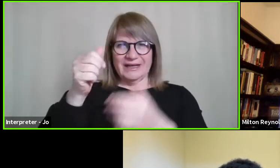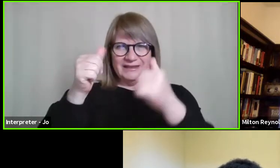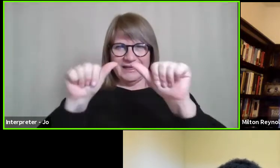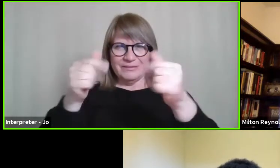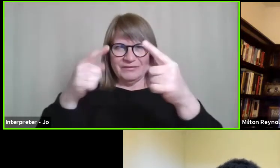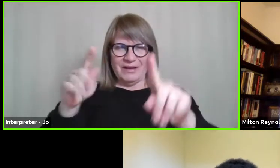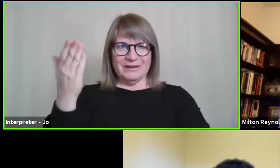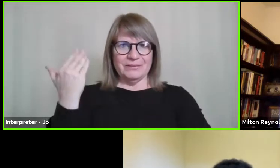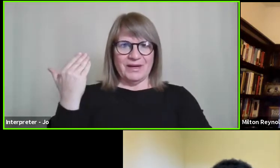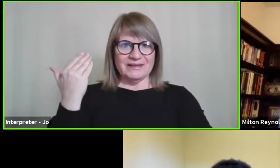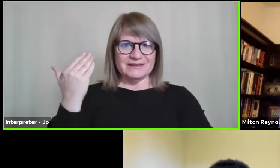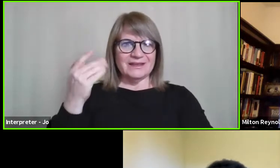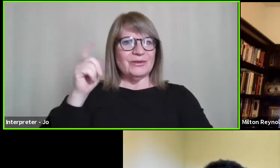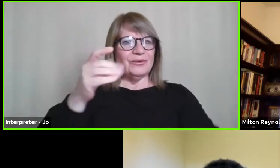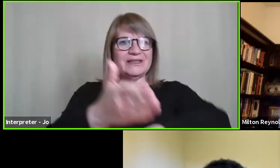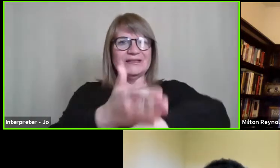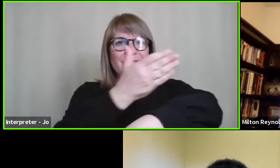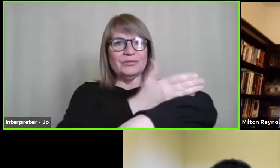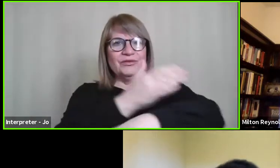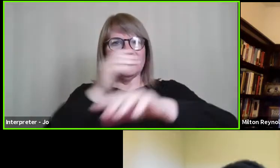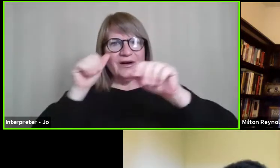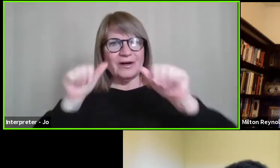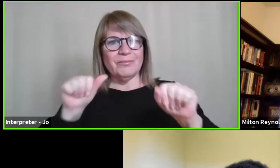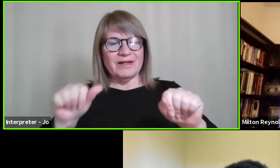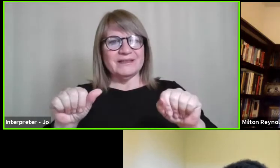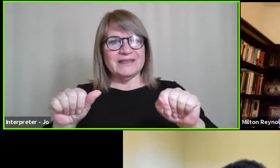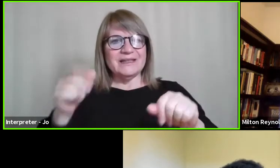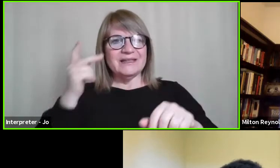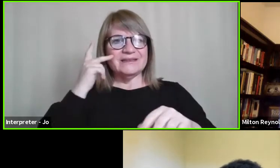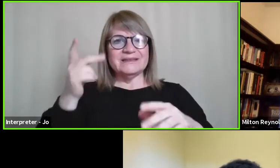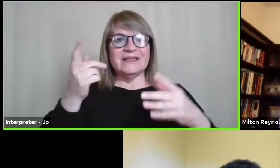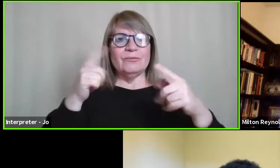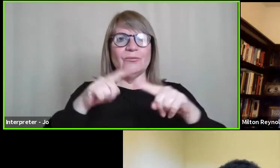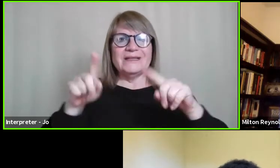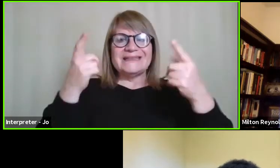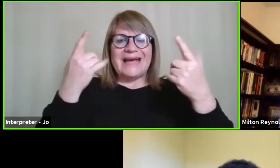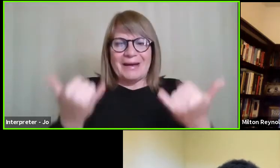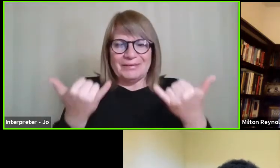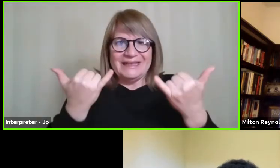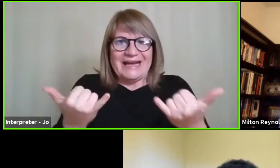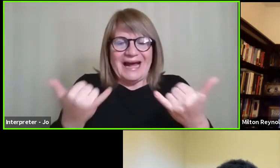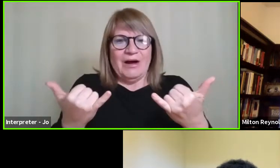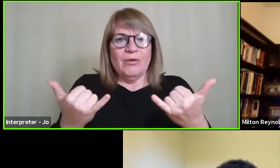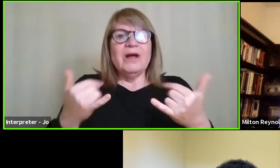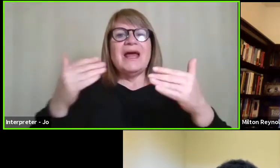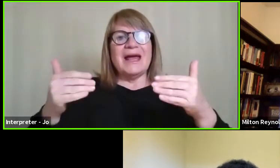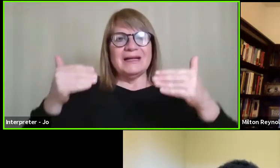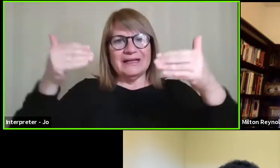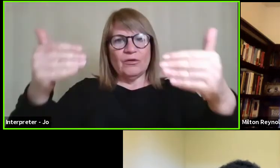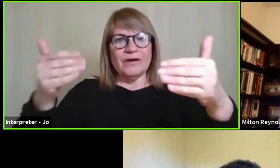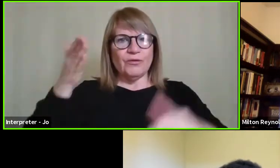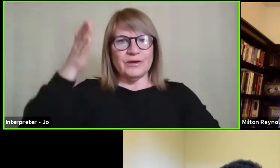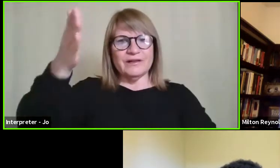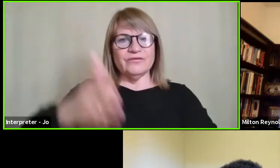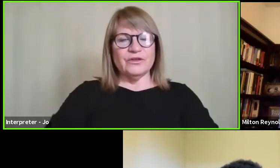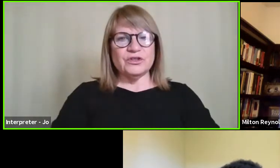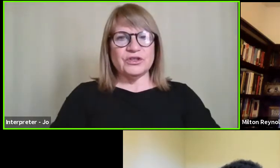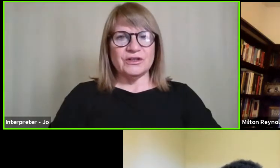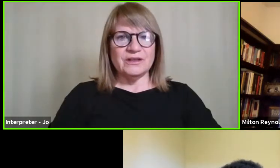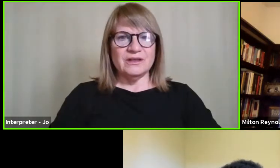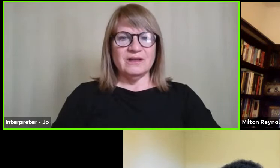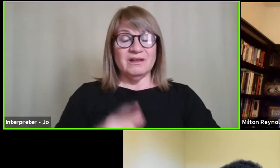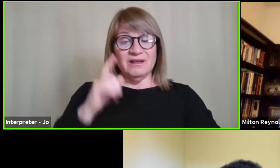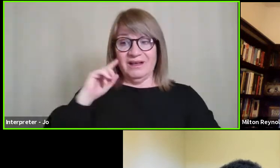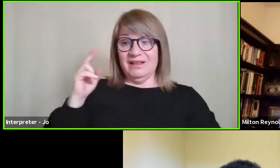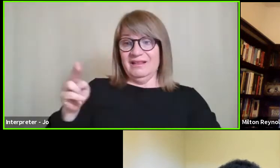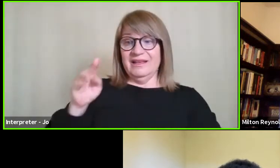ability to detect what is happening in the contemporary moment and going forward and so it and and i think this kind of history of eugenics